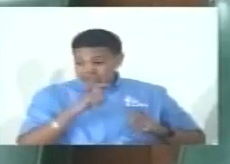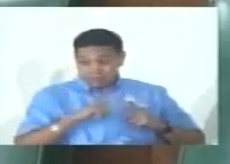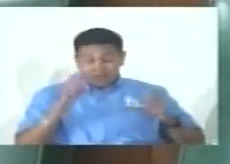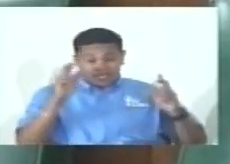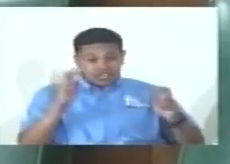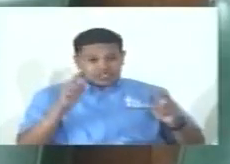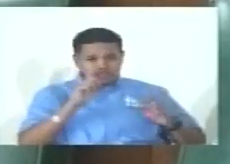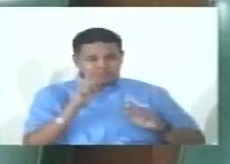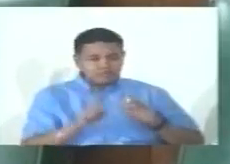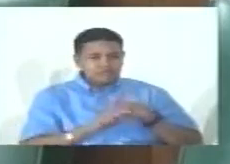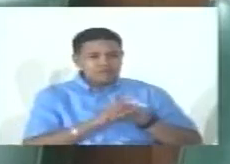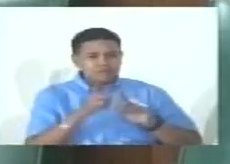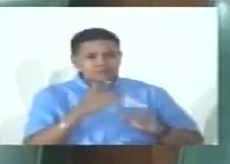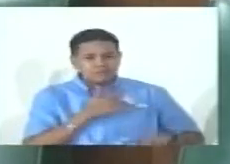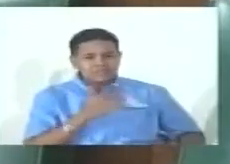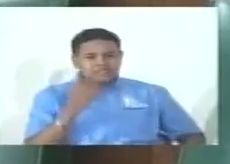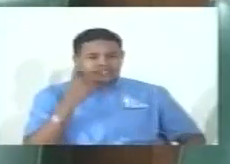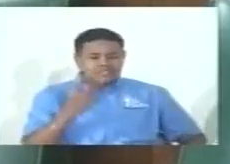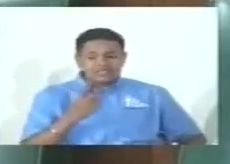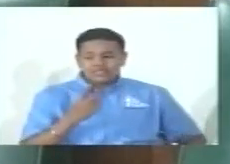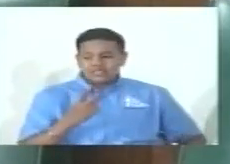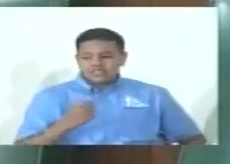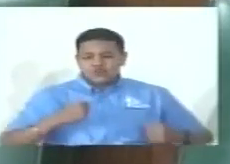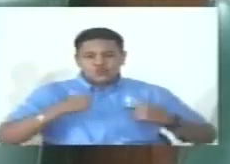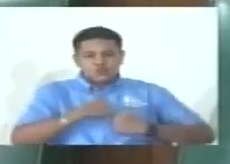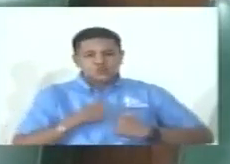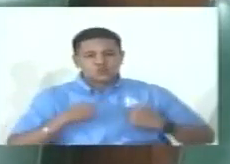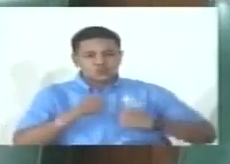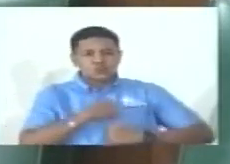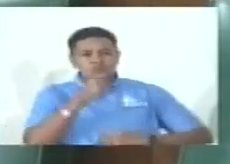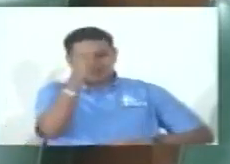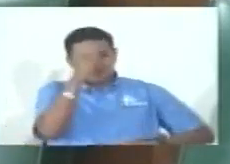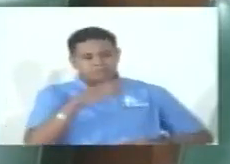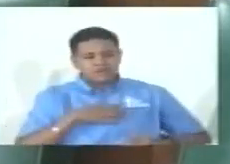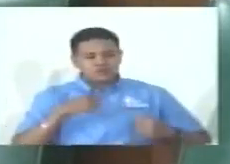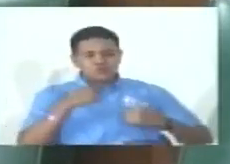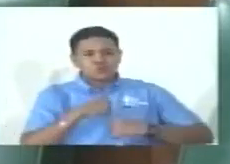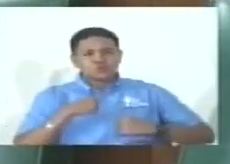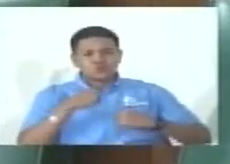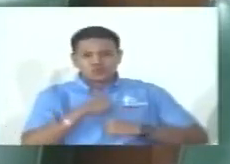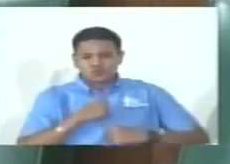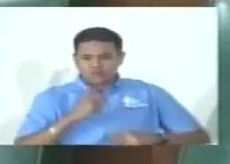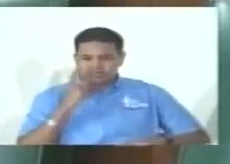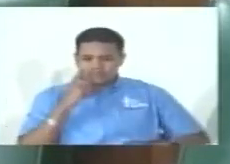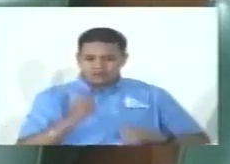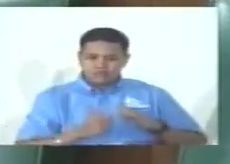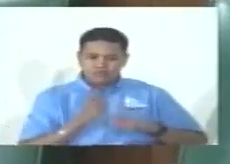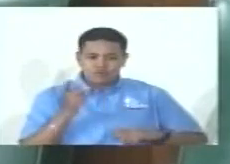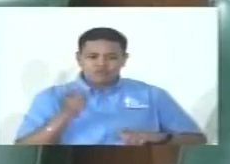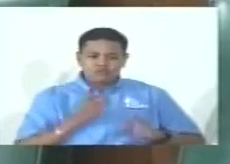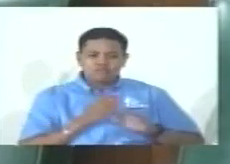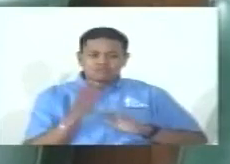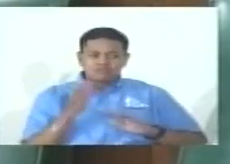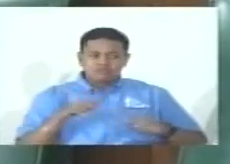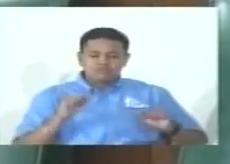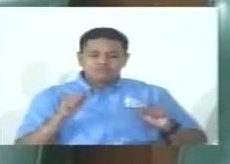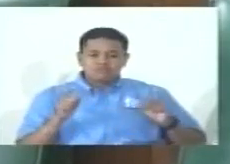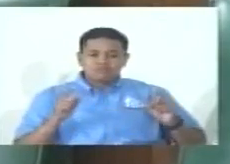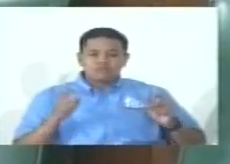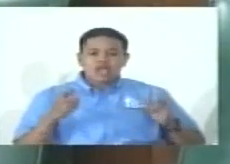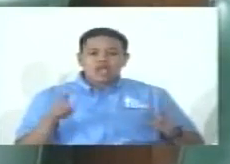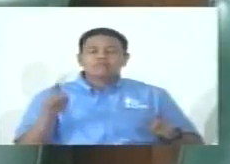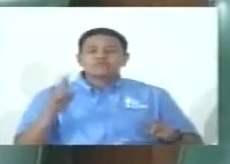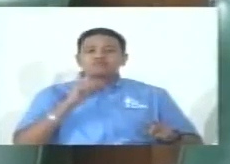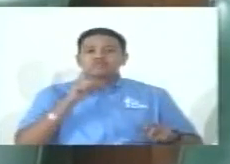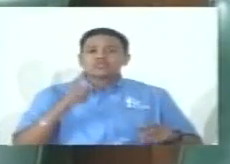that you usually see the suits, the men in suits deal with, she was very